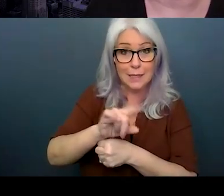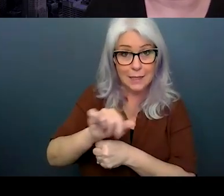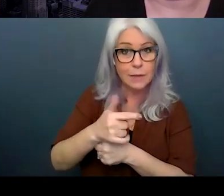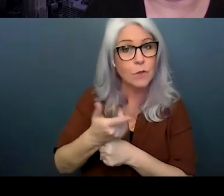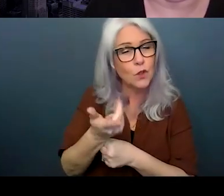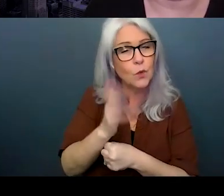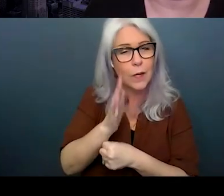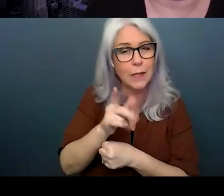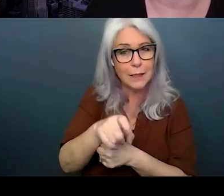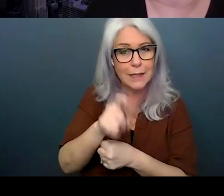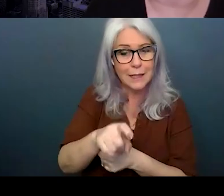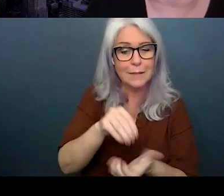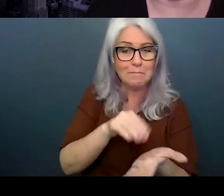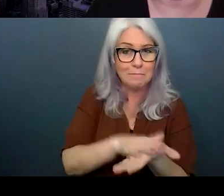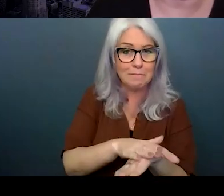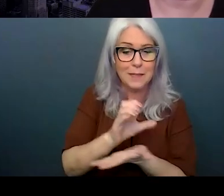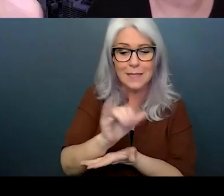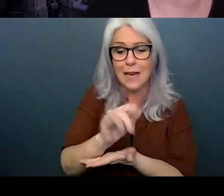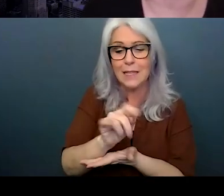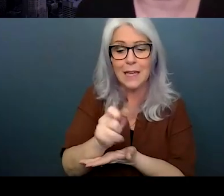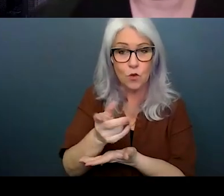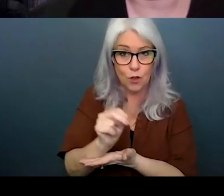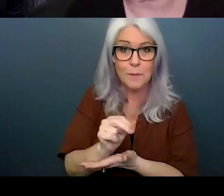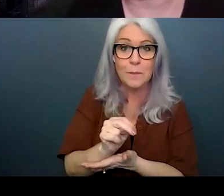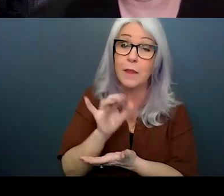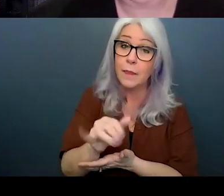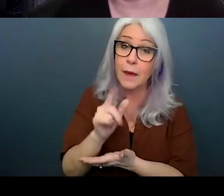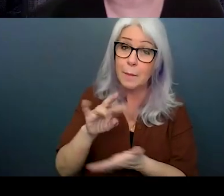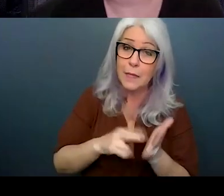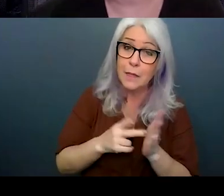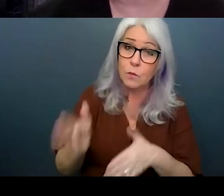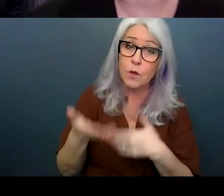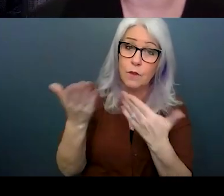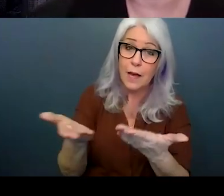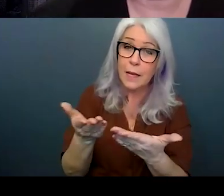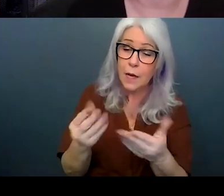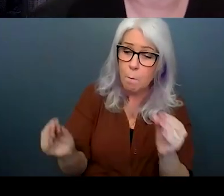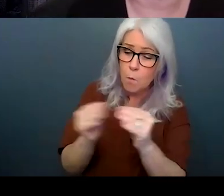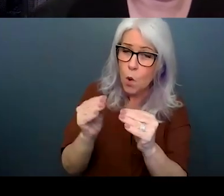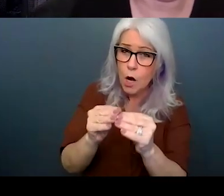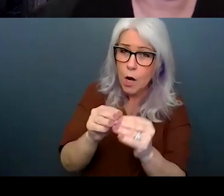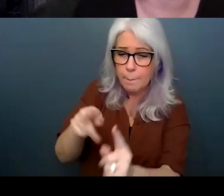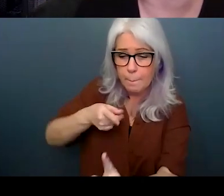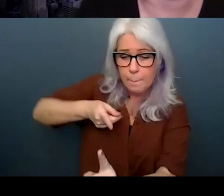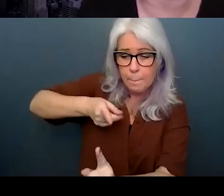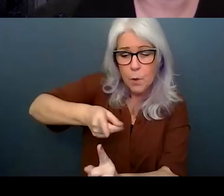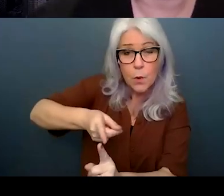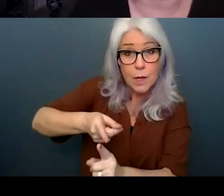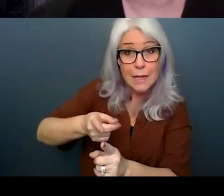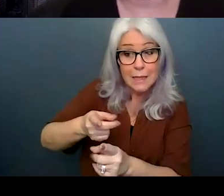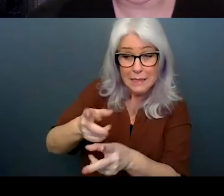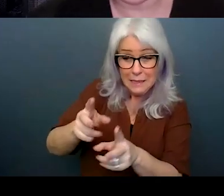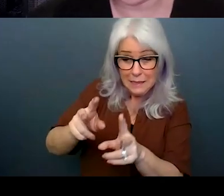to have citations. And it means to provide a more concise statement of another person's thoughts